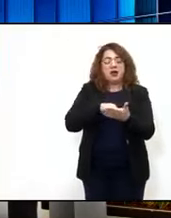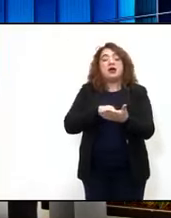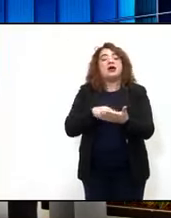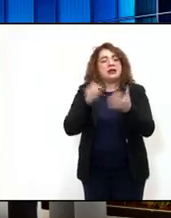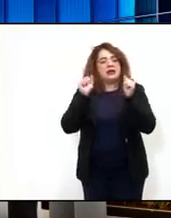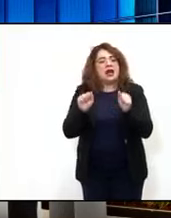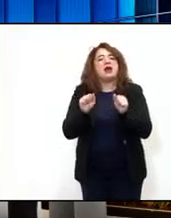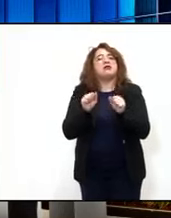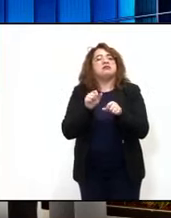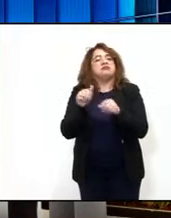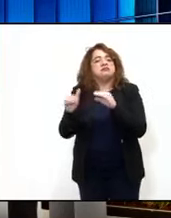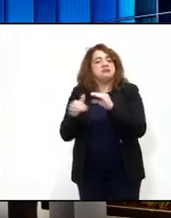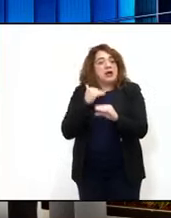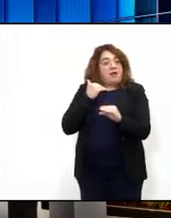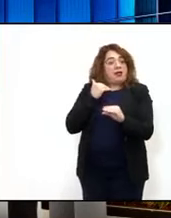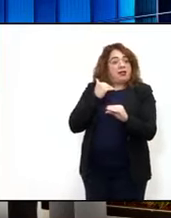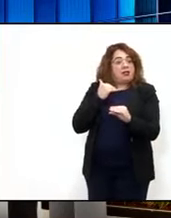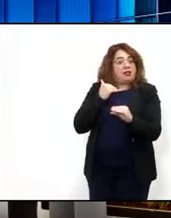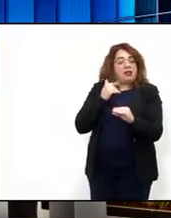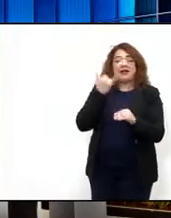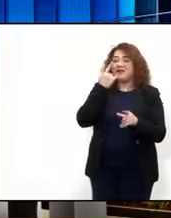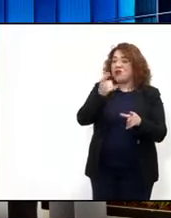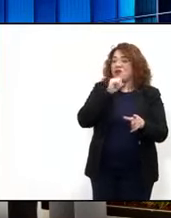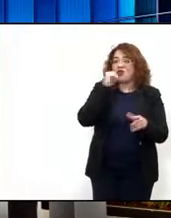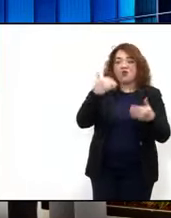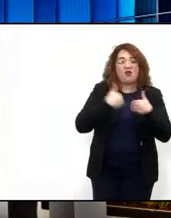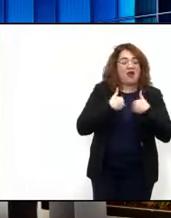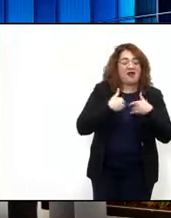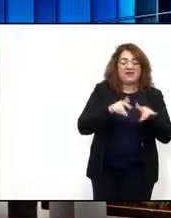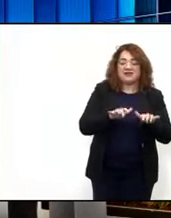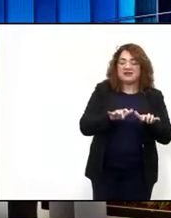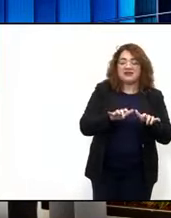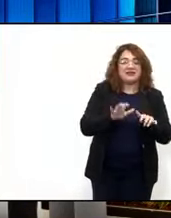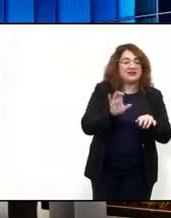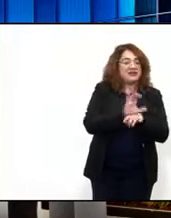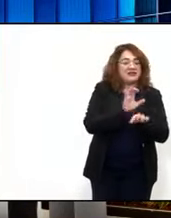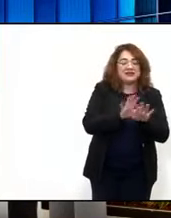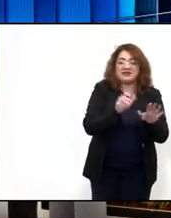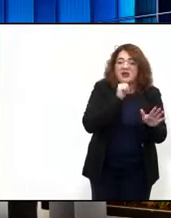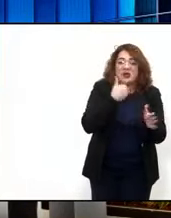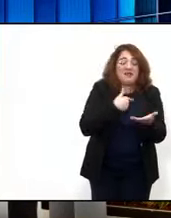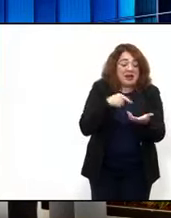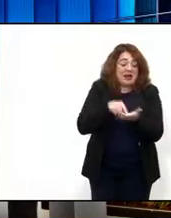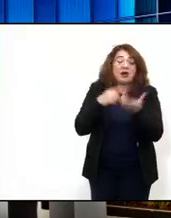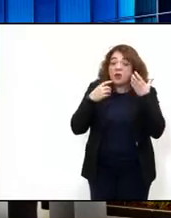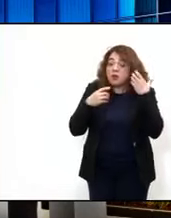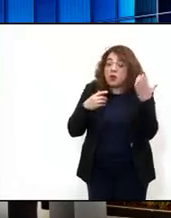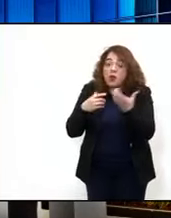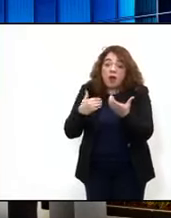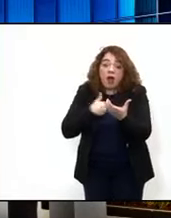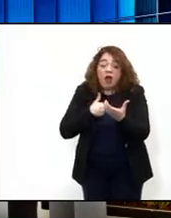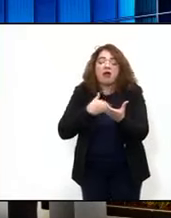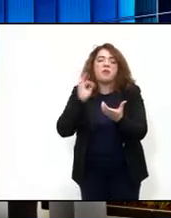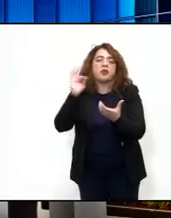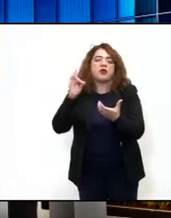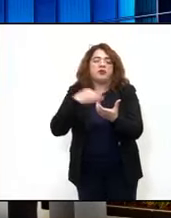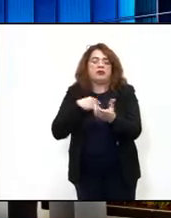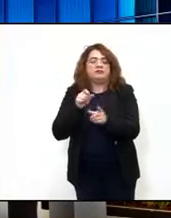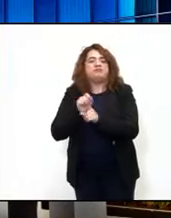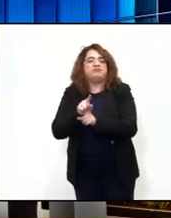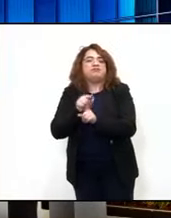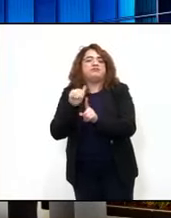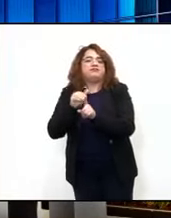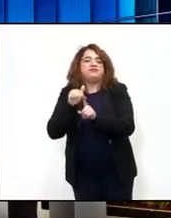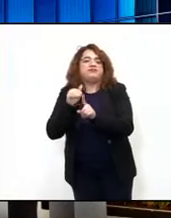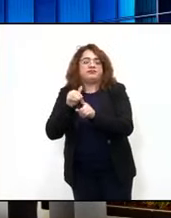so that people who may not have an email address or that technology will be able to get that access by telephone. We also want to emphasize